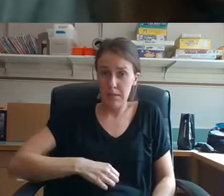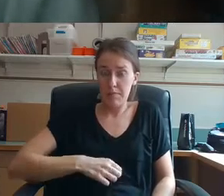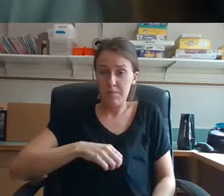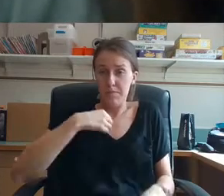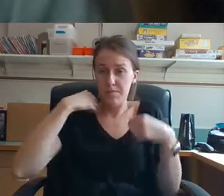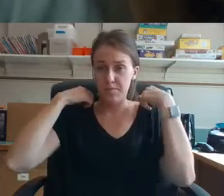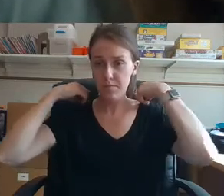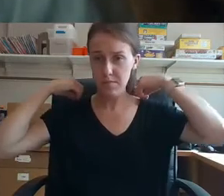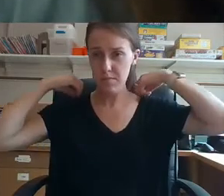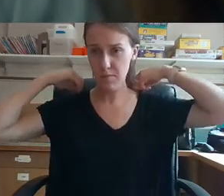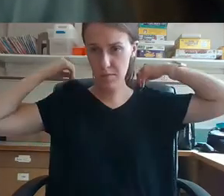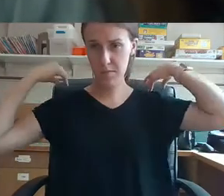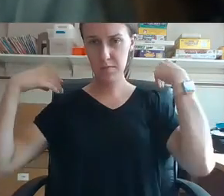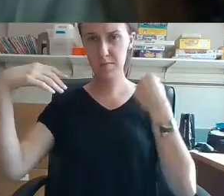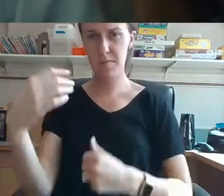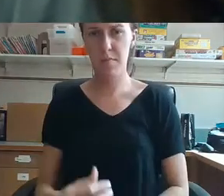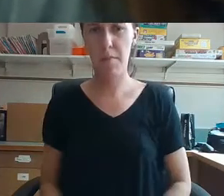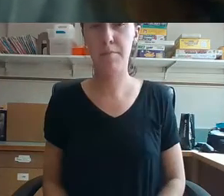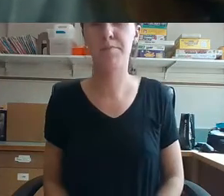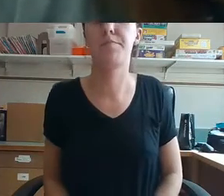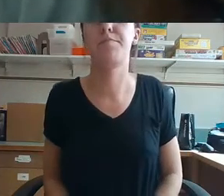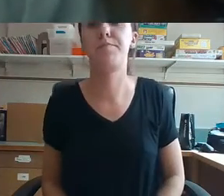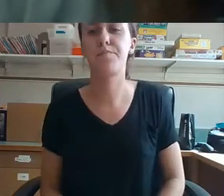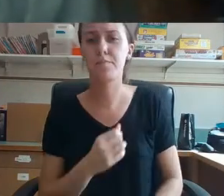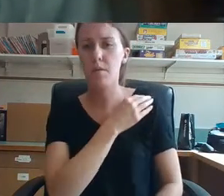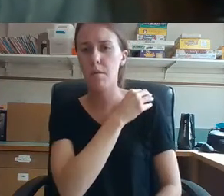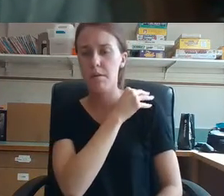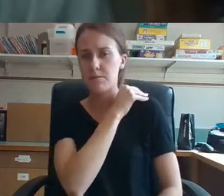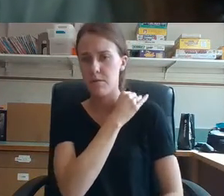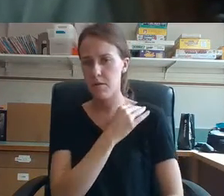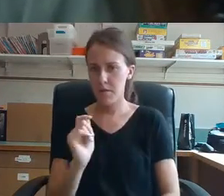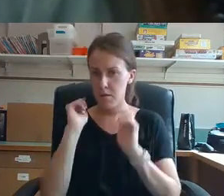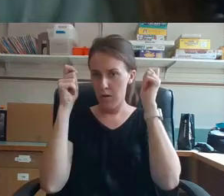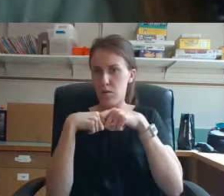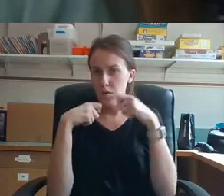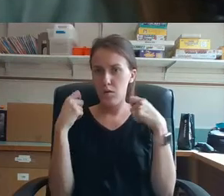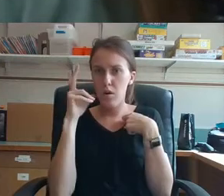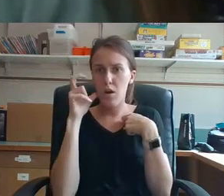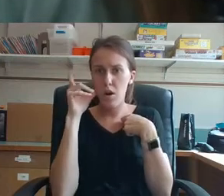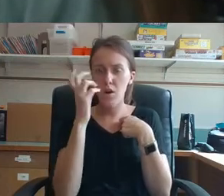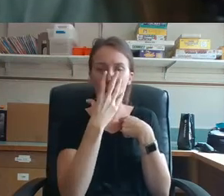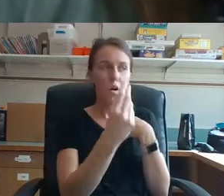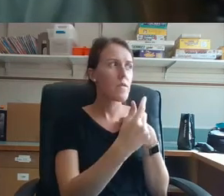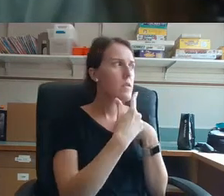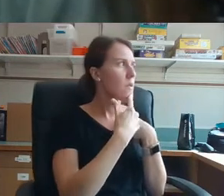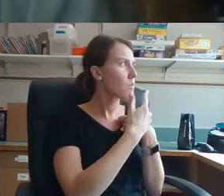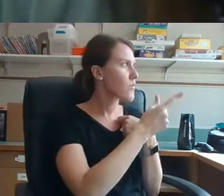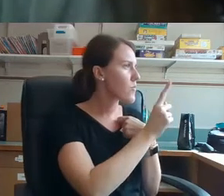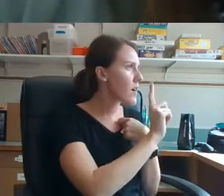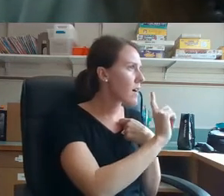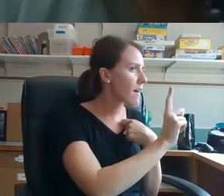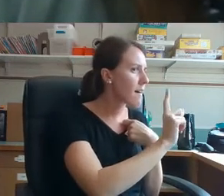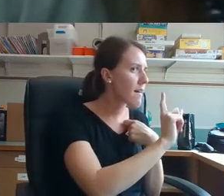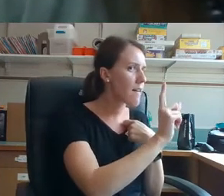sad. In the kitchen, she could hear the wolf calling to her. Where are you, Little Red? He